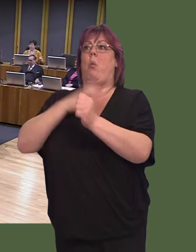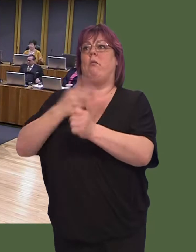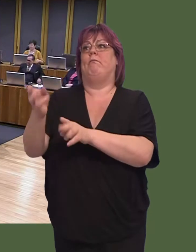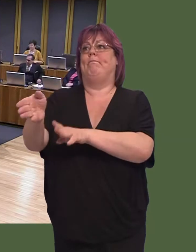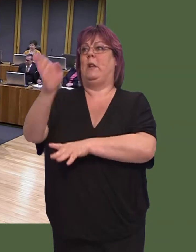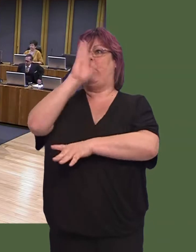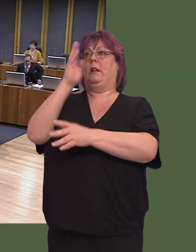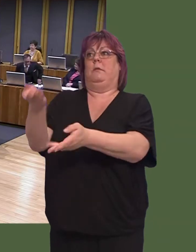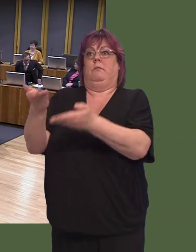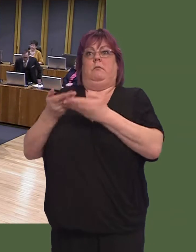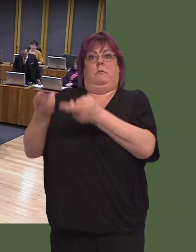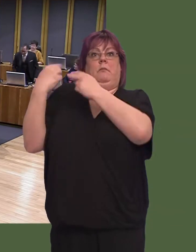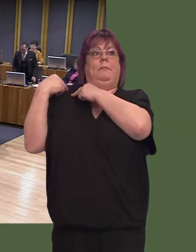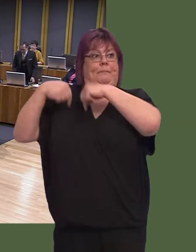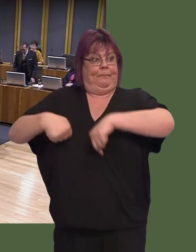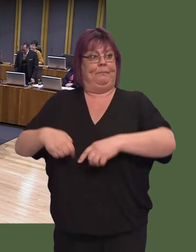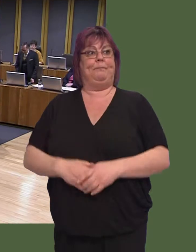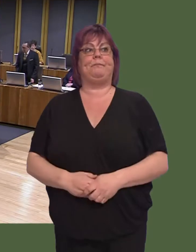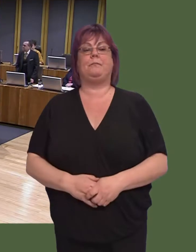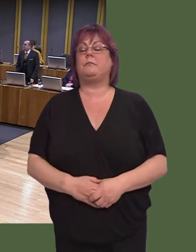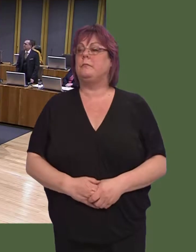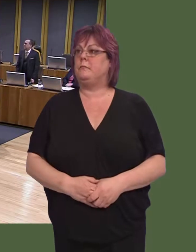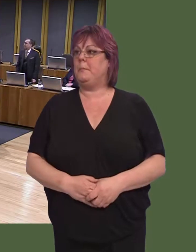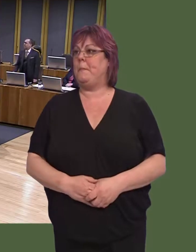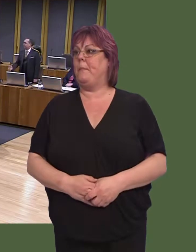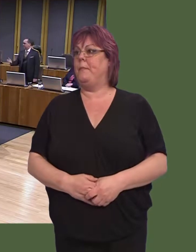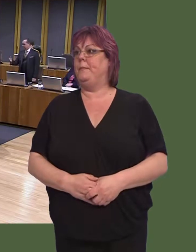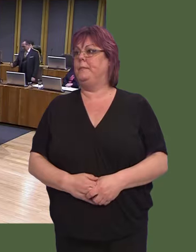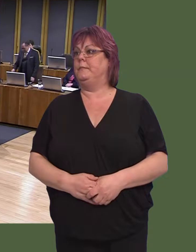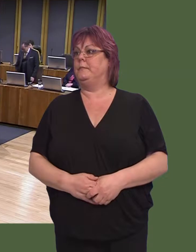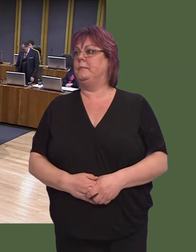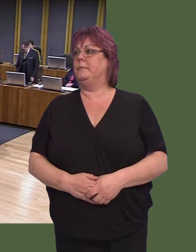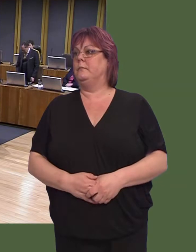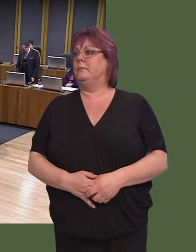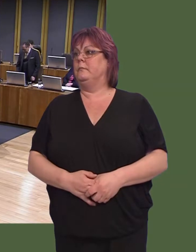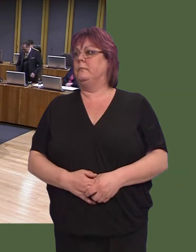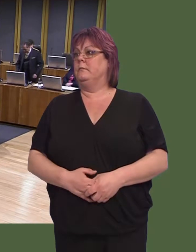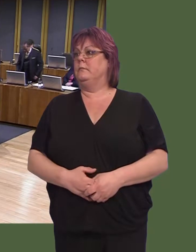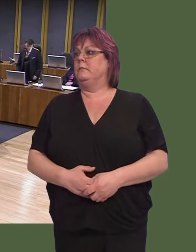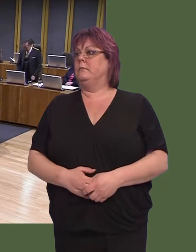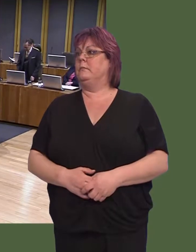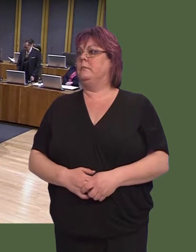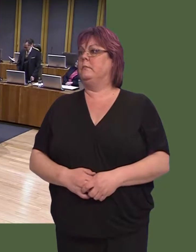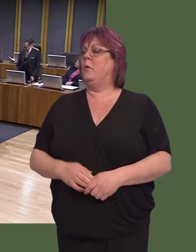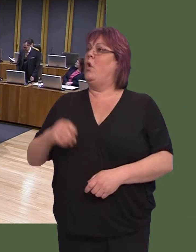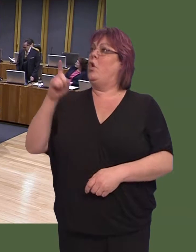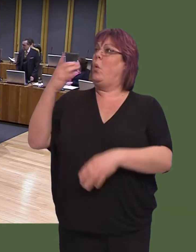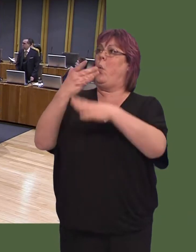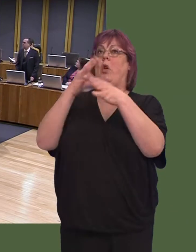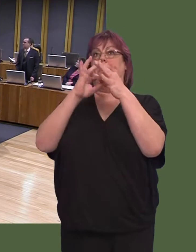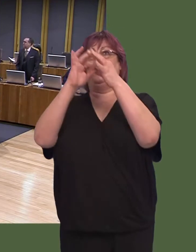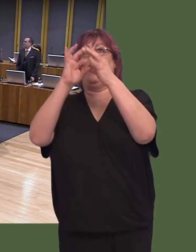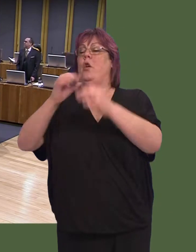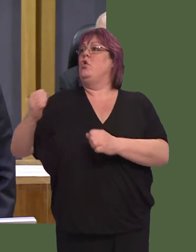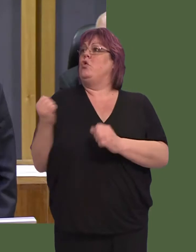David Melding. Diolch, Llywydd. First Minister, after having so closely allied yourself with the